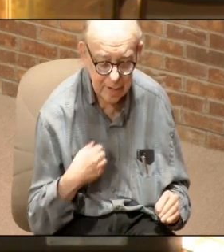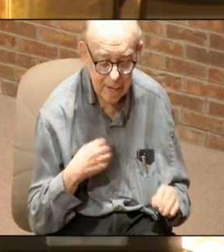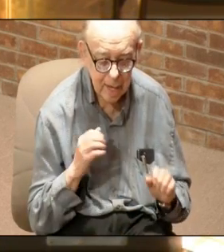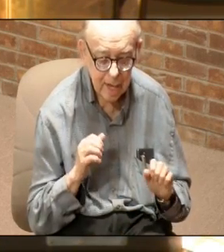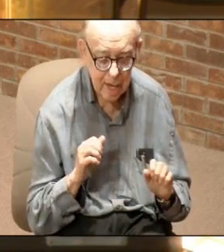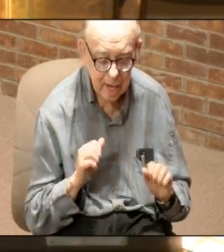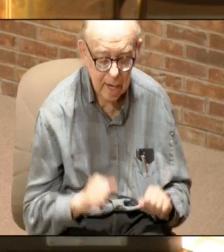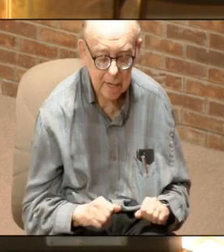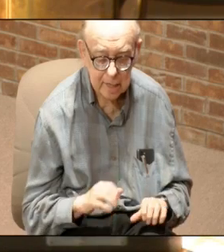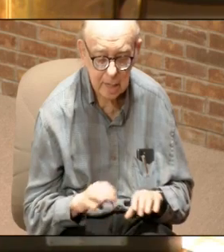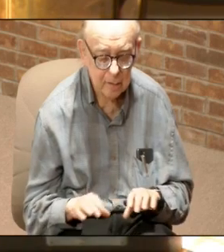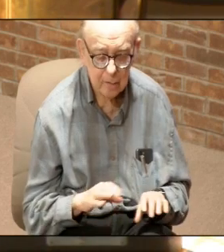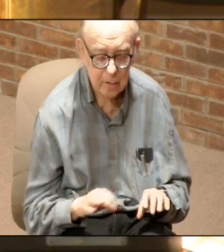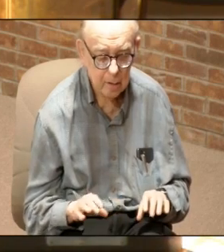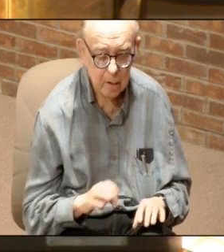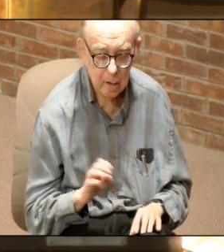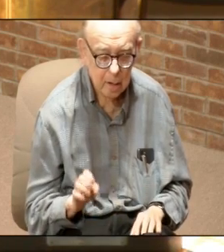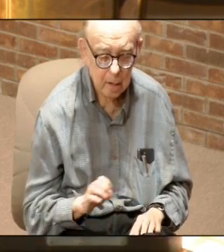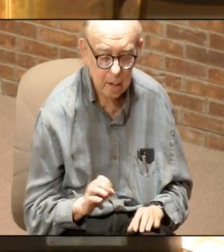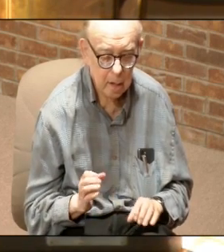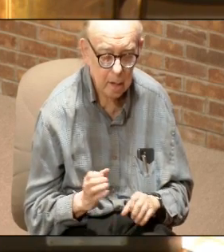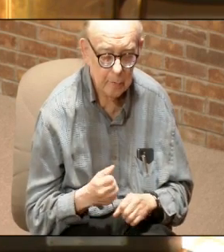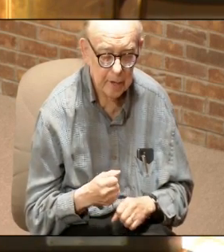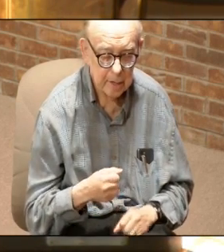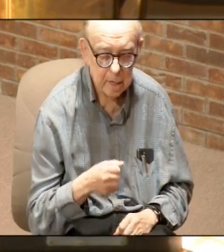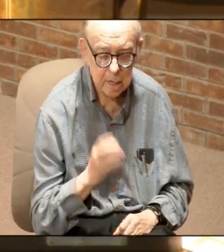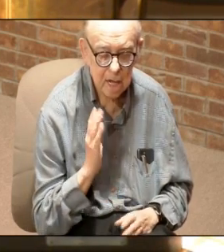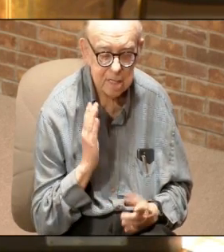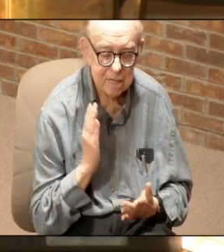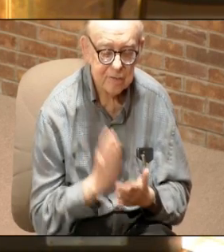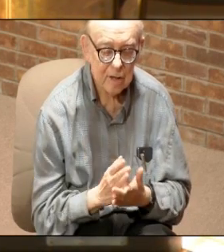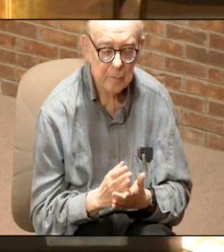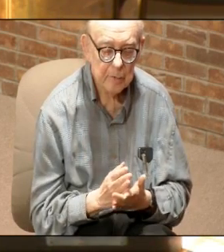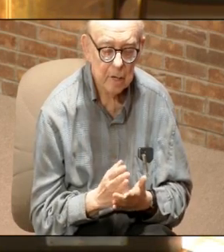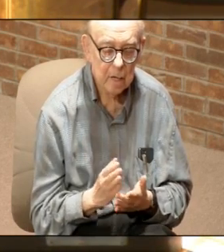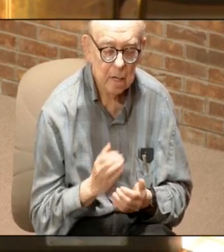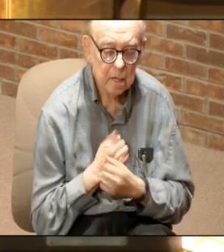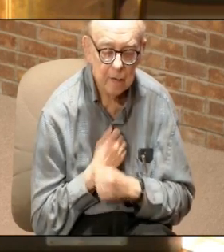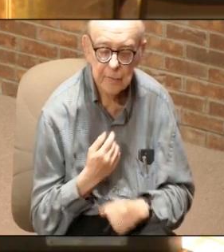do to ever make God stop loving me.